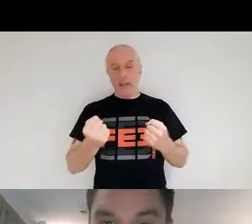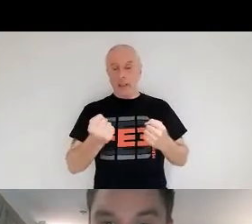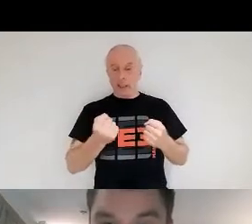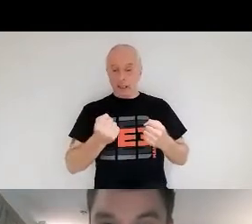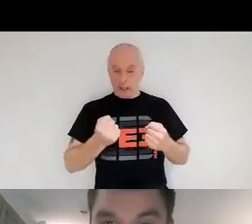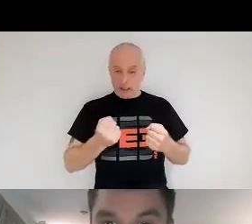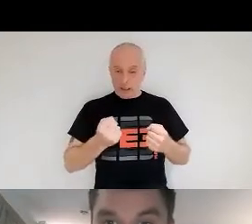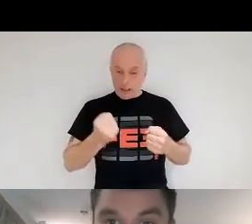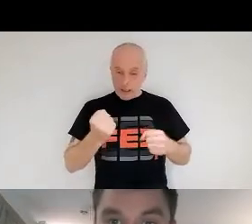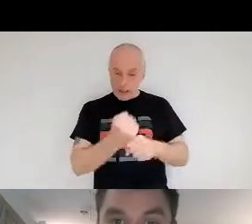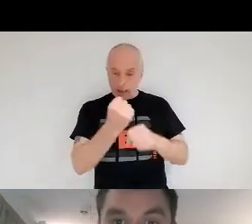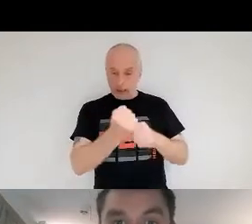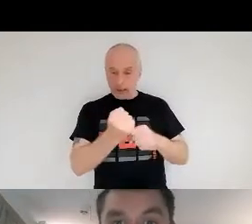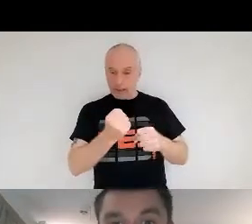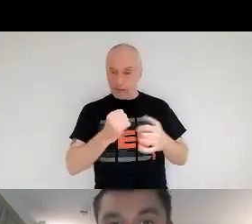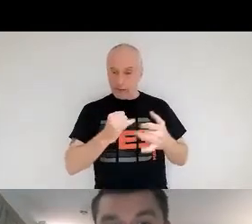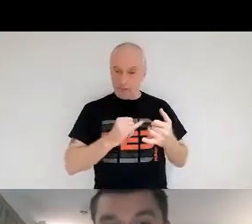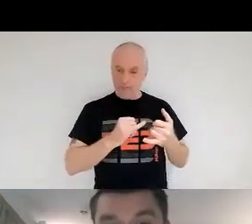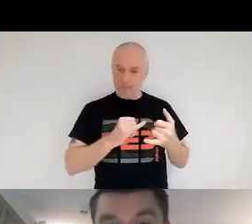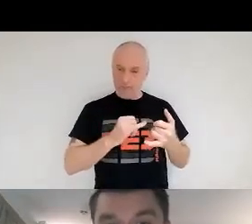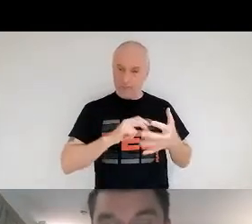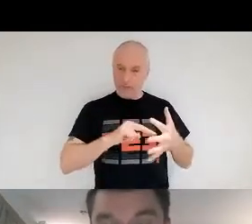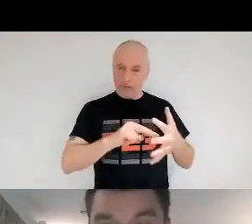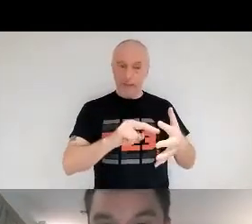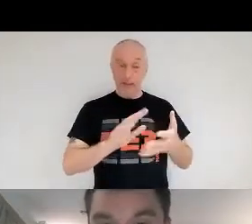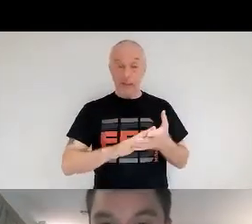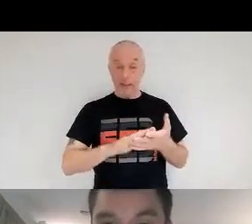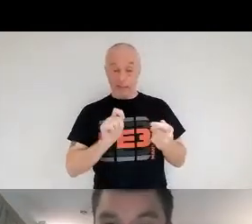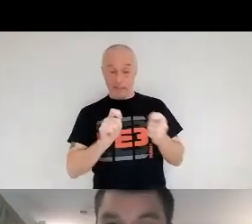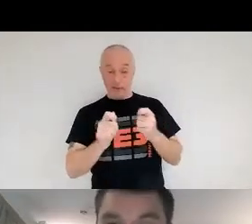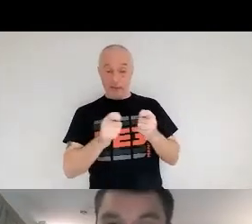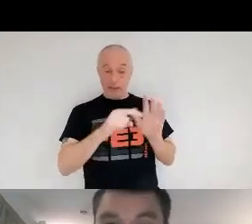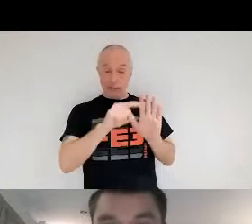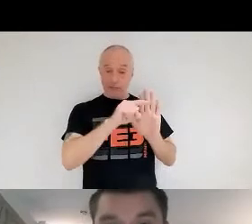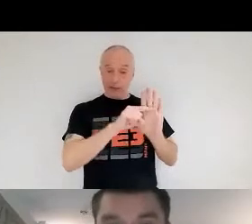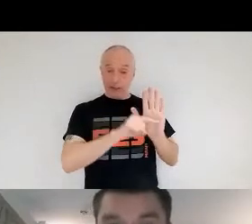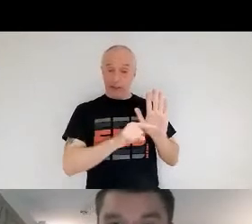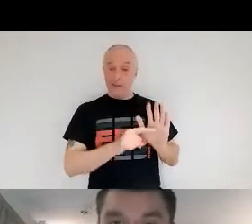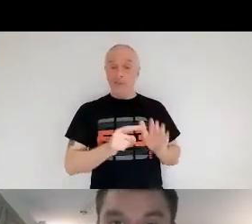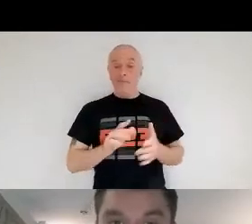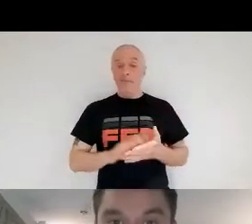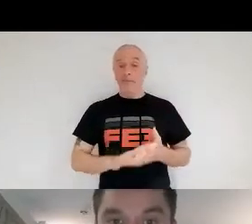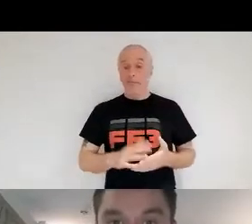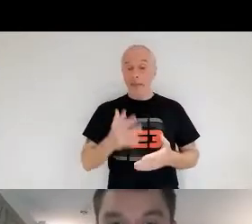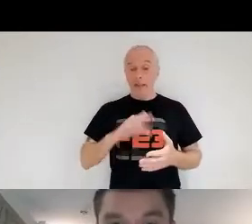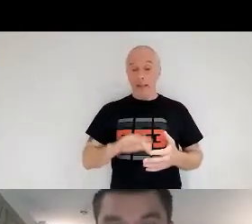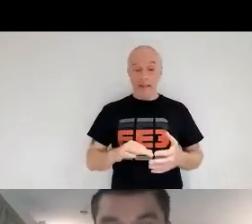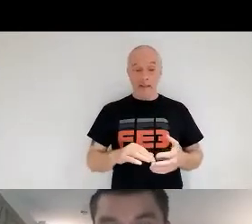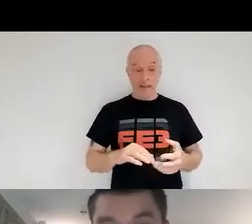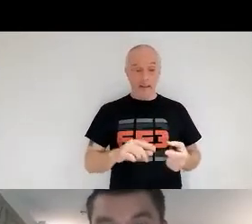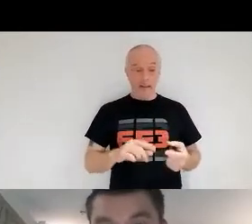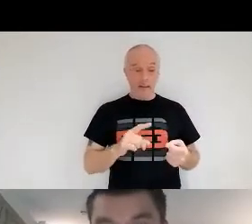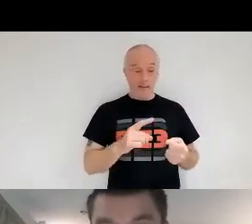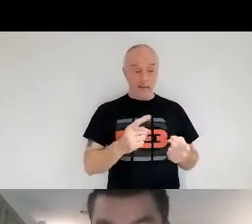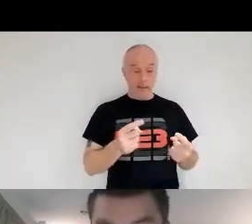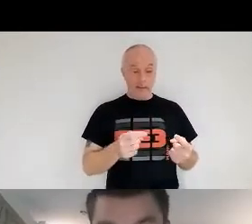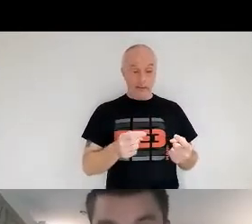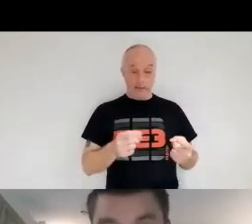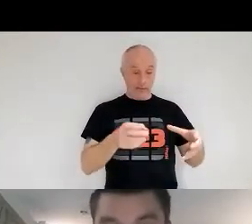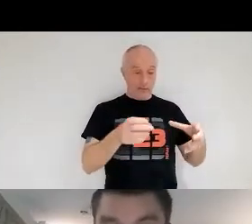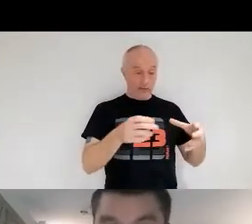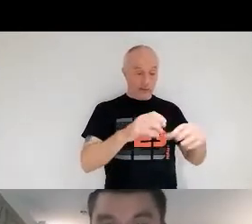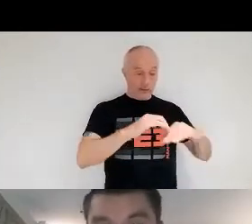changing the regulations. And those two prerequisites are two independent assessments. The first is a value for money